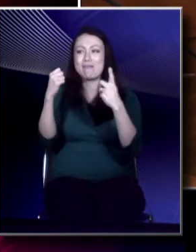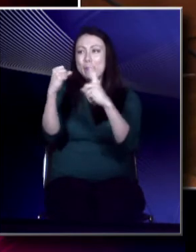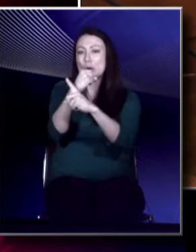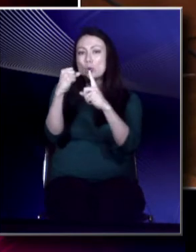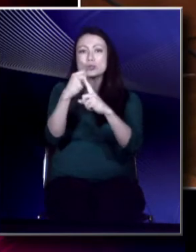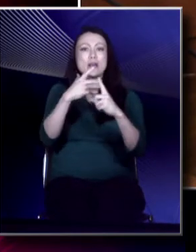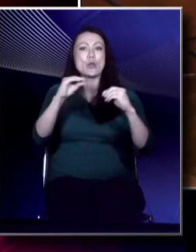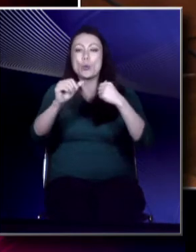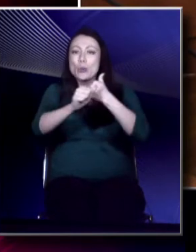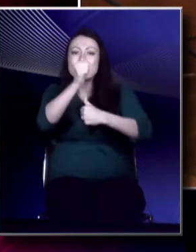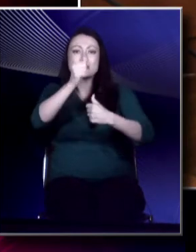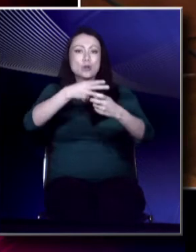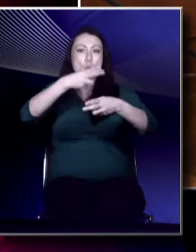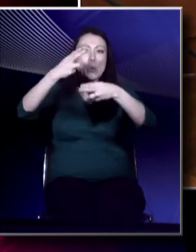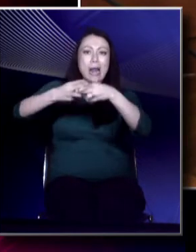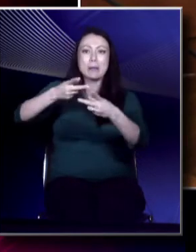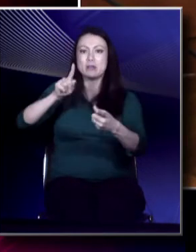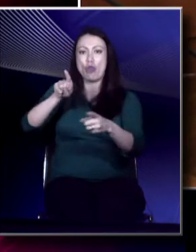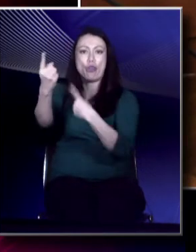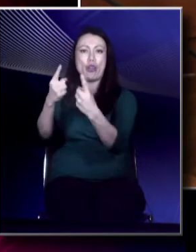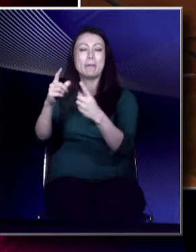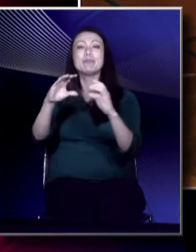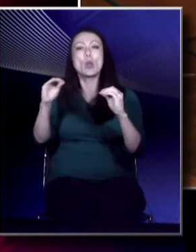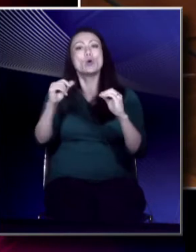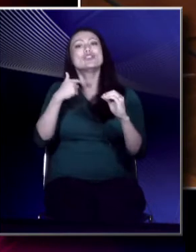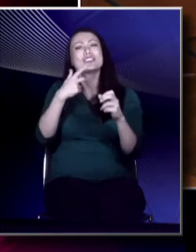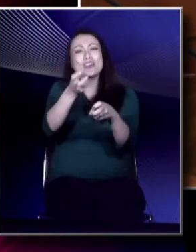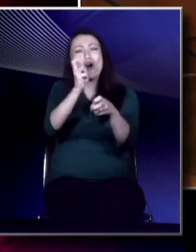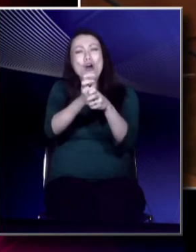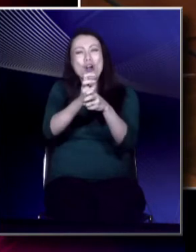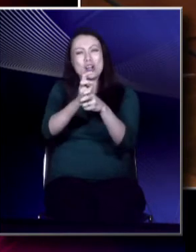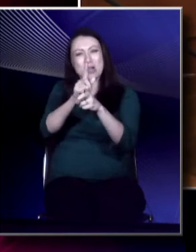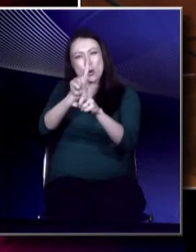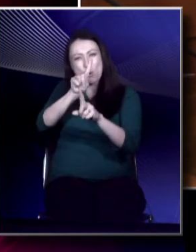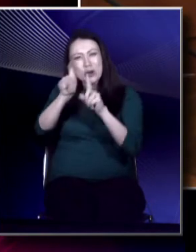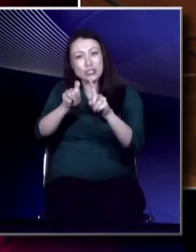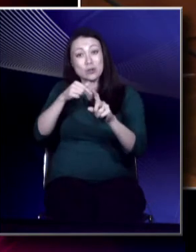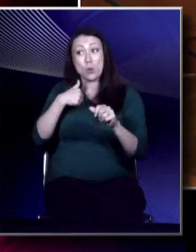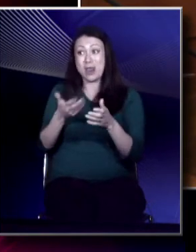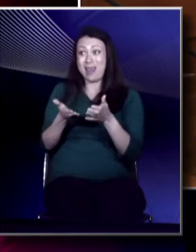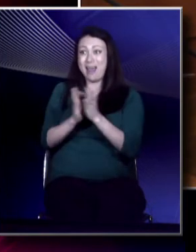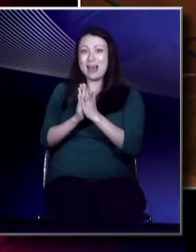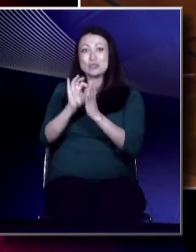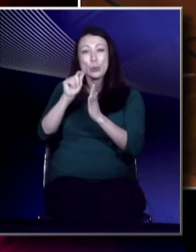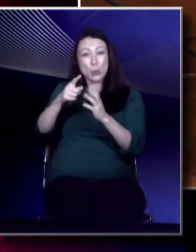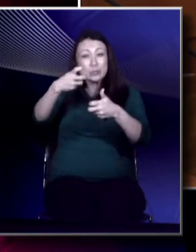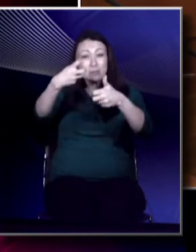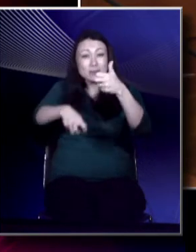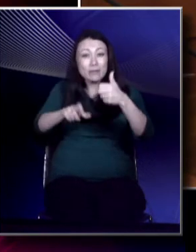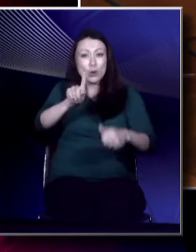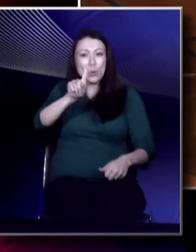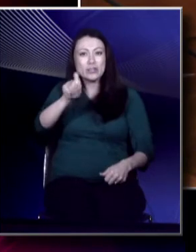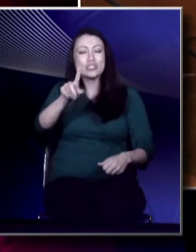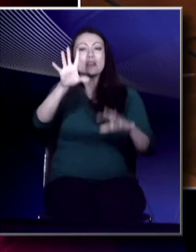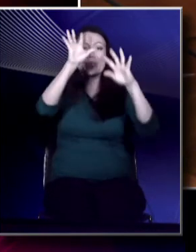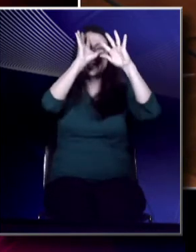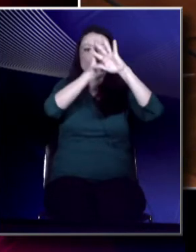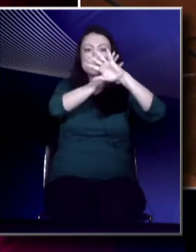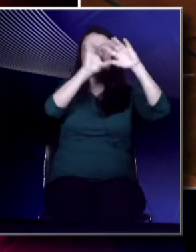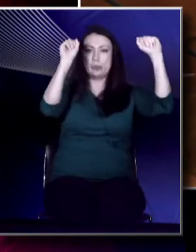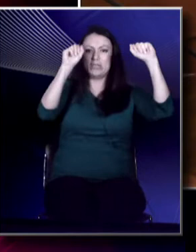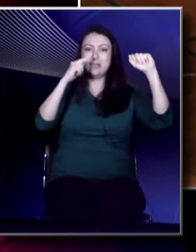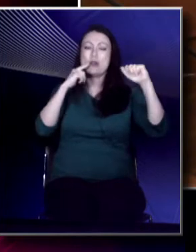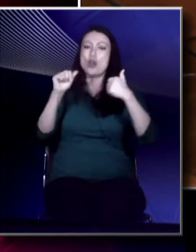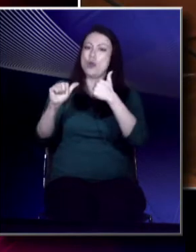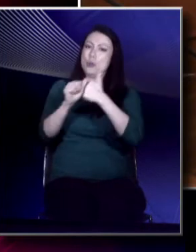name-calling, no threats, no ultimatums, just difficult question asking. When we asked difficult questions, the superintendent was